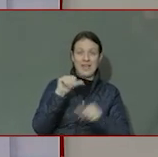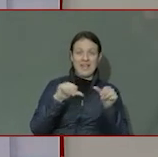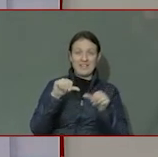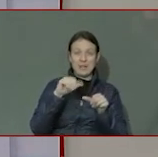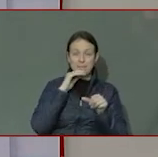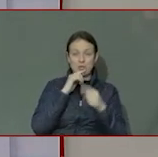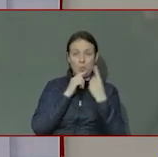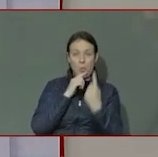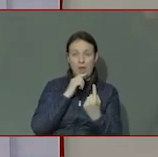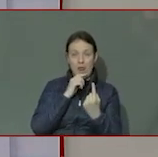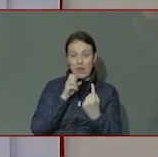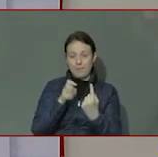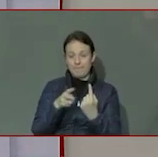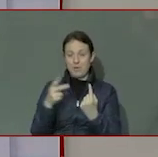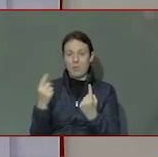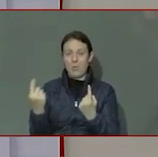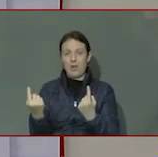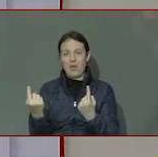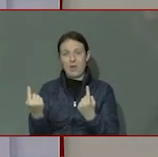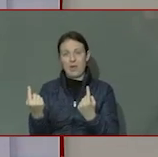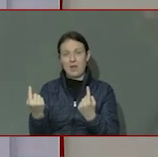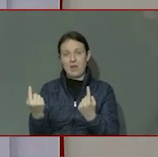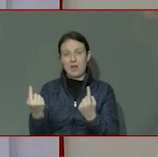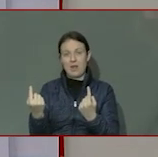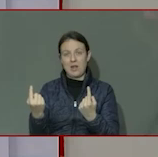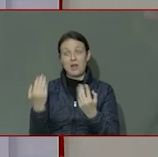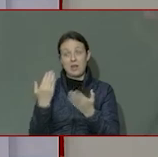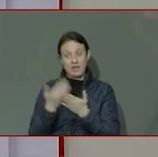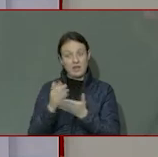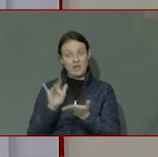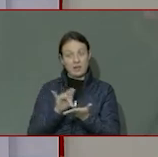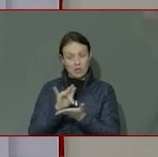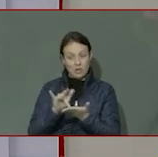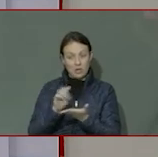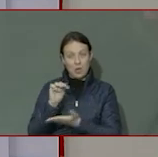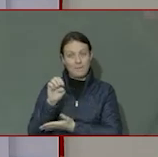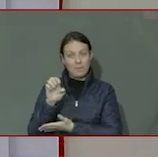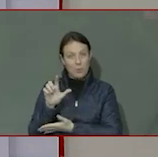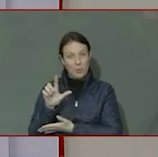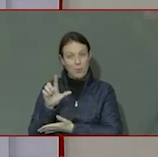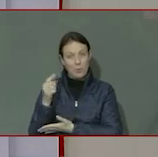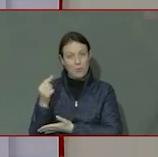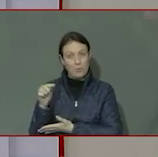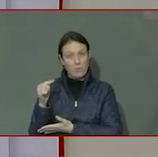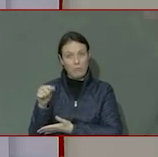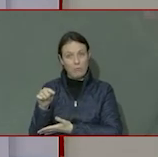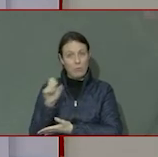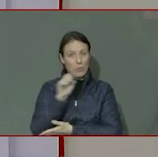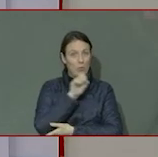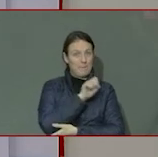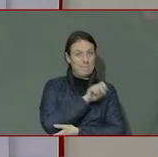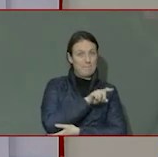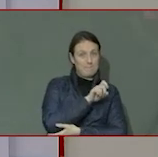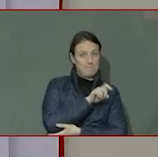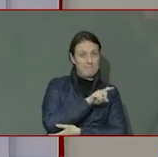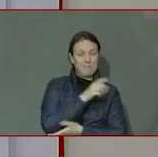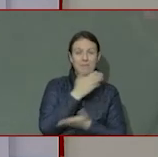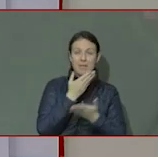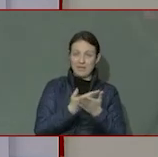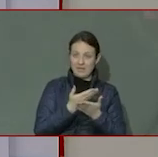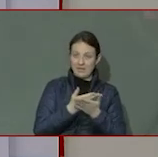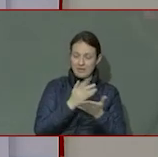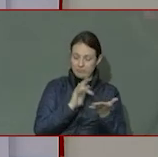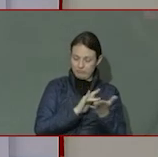1. So then I can calculate the number of moles using the ratio of the ethanoic